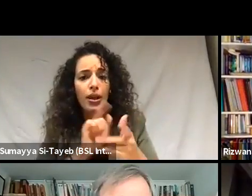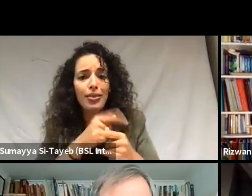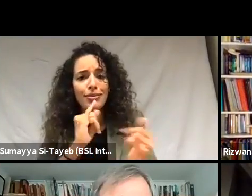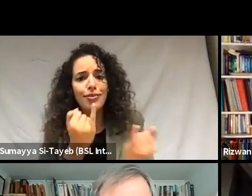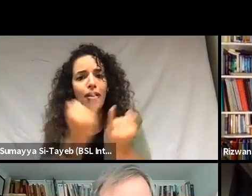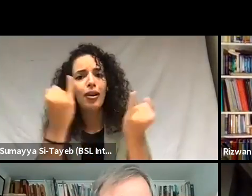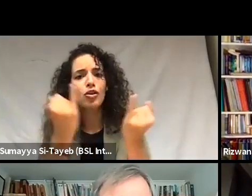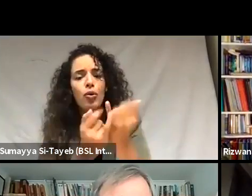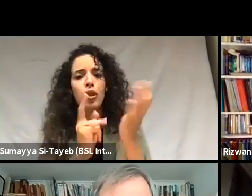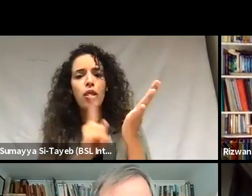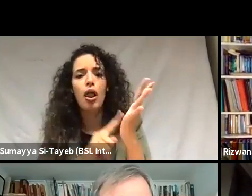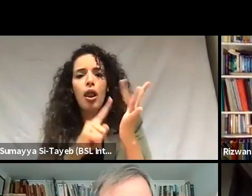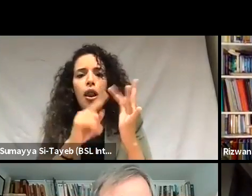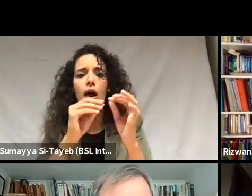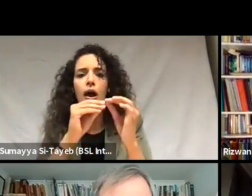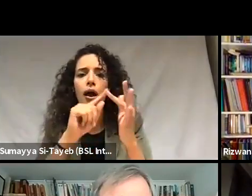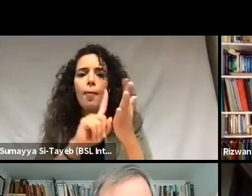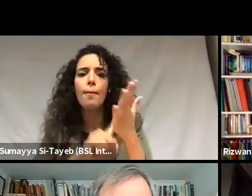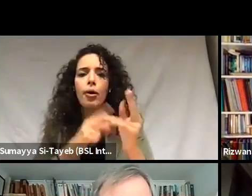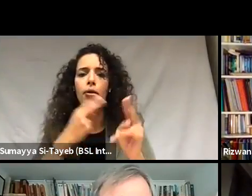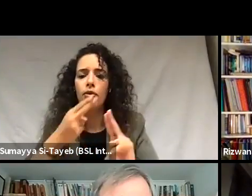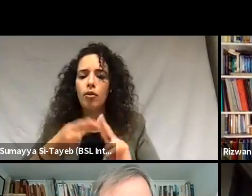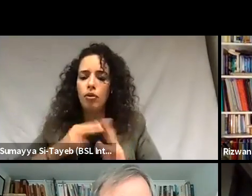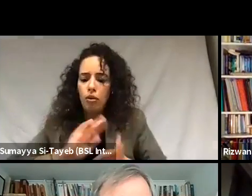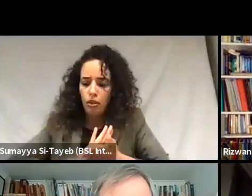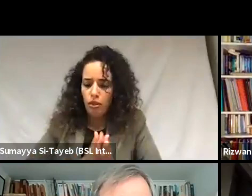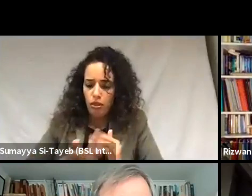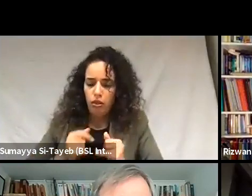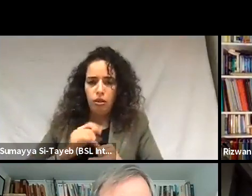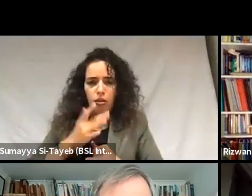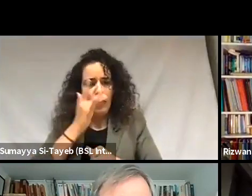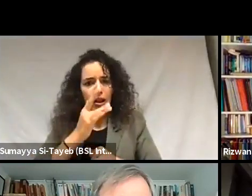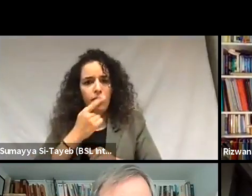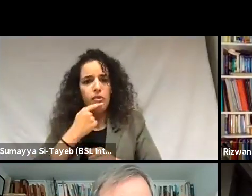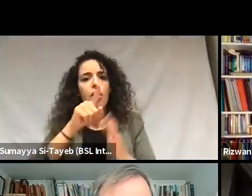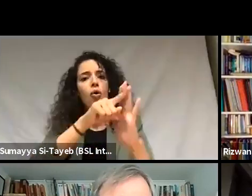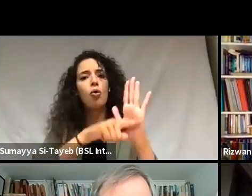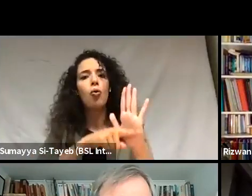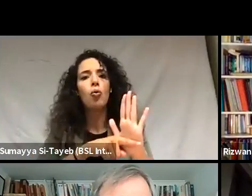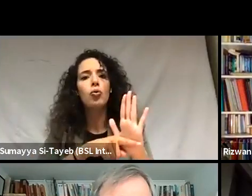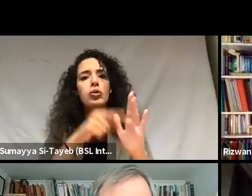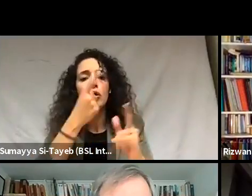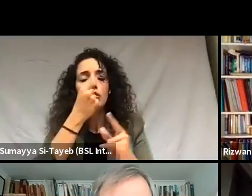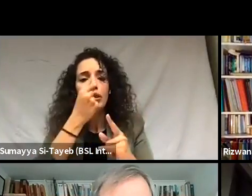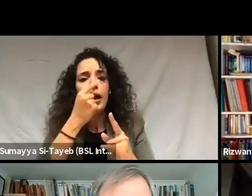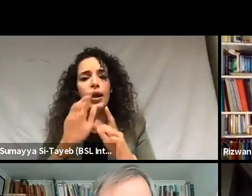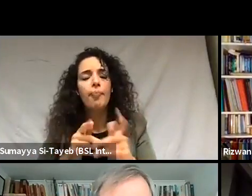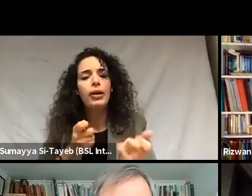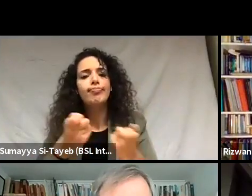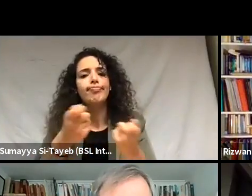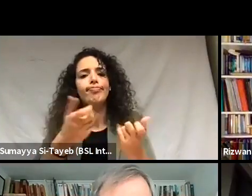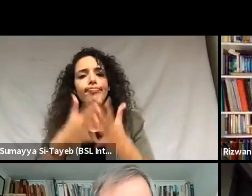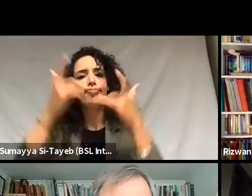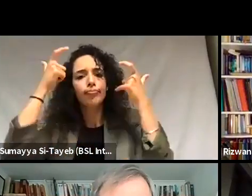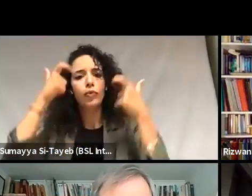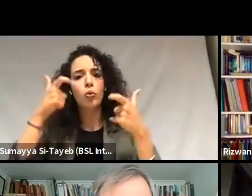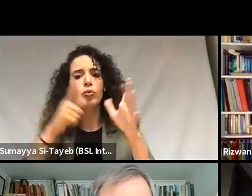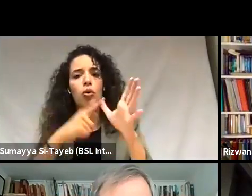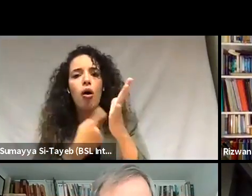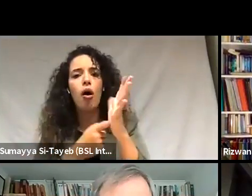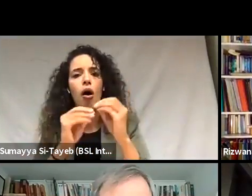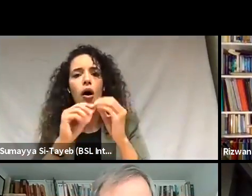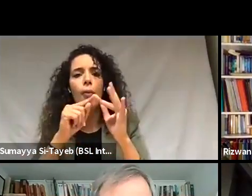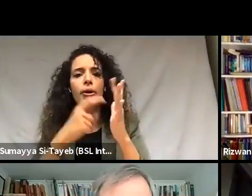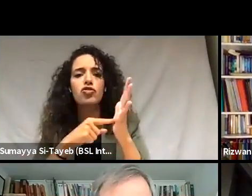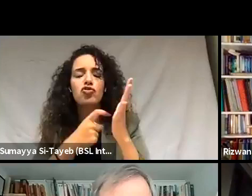can be dealt with through the courts completely separate to any kind of arbitration process. But that is very expensive